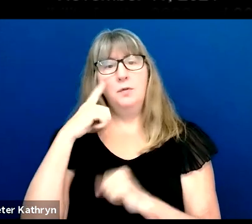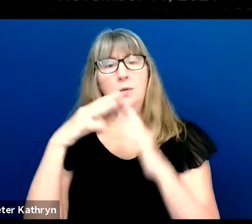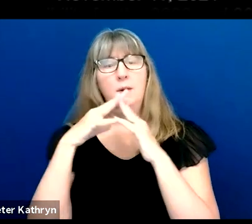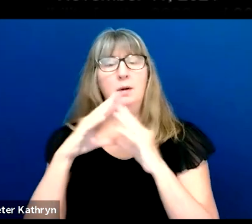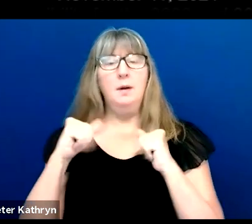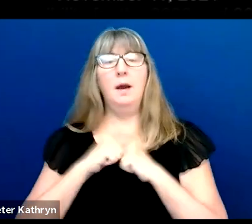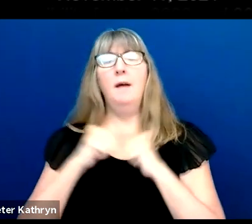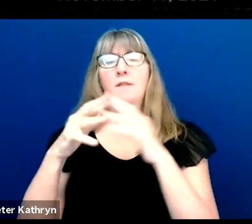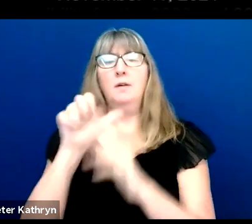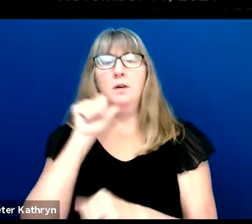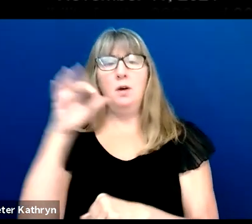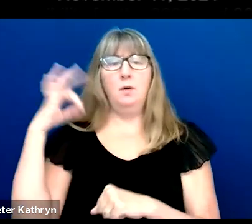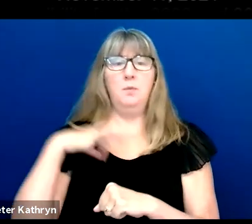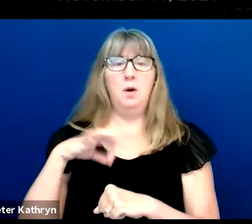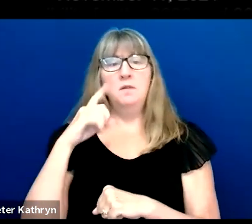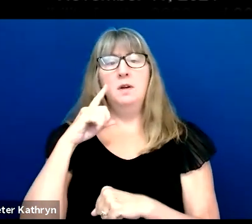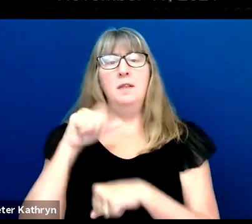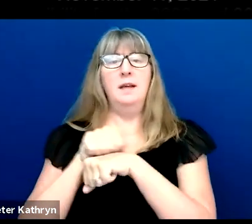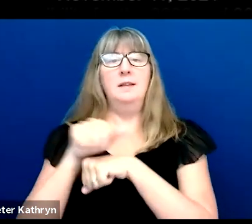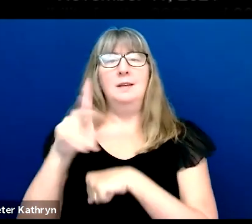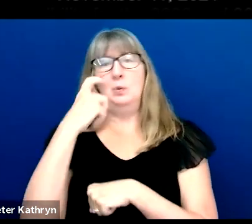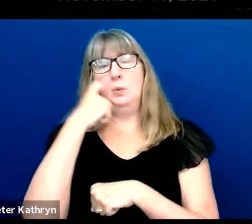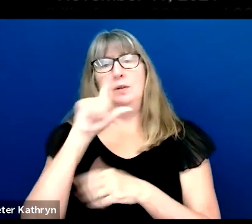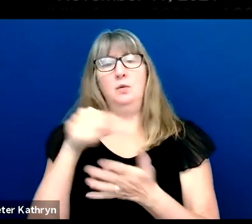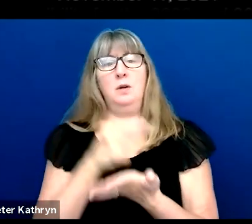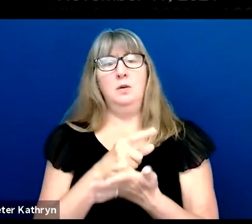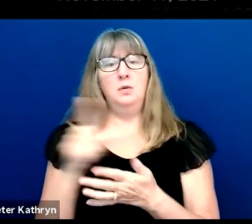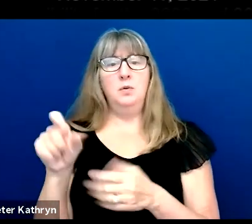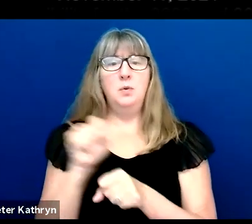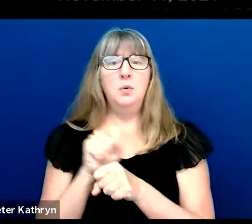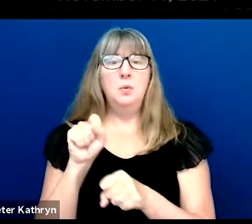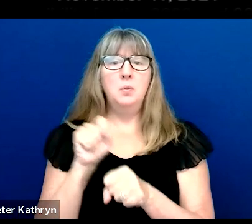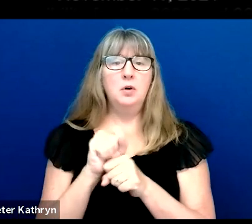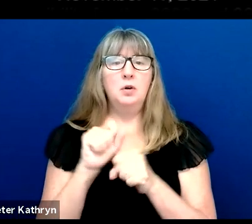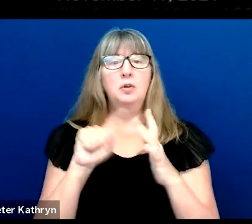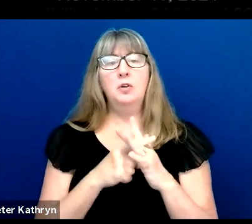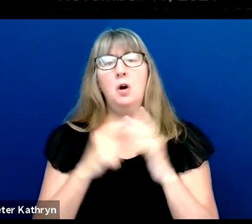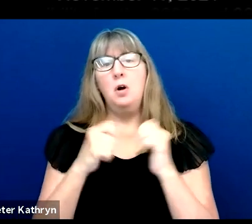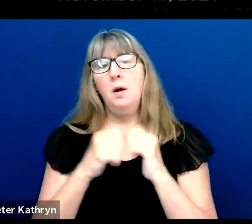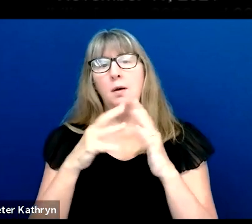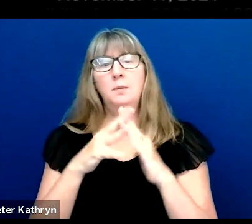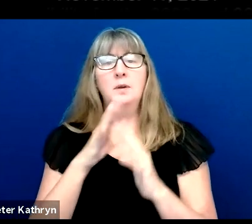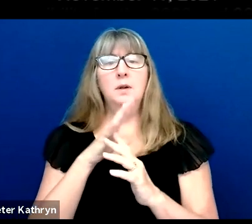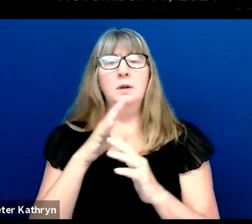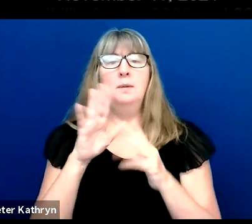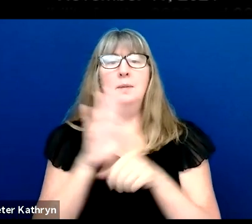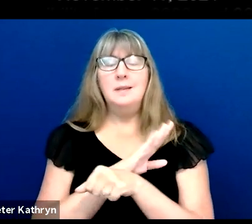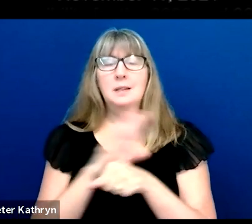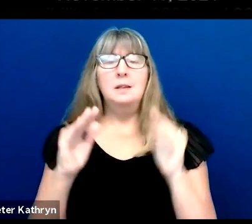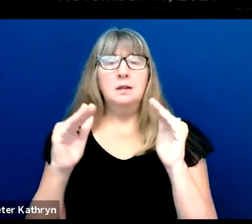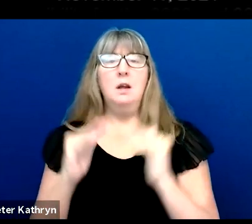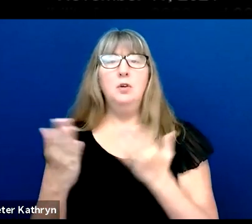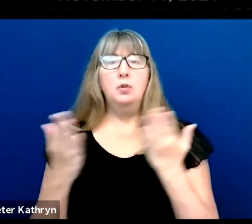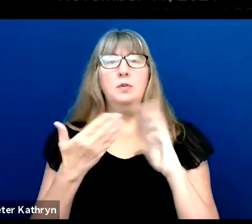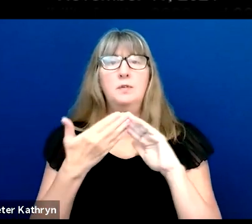sends recent graduates to work at startups and found businesses in underserved